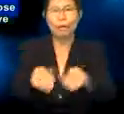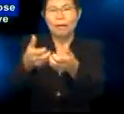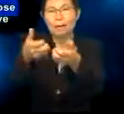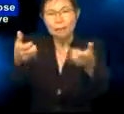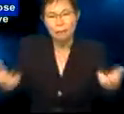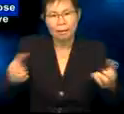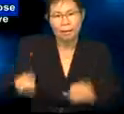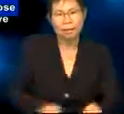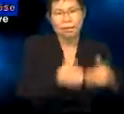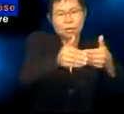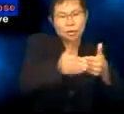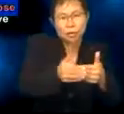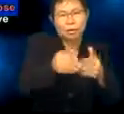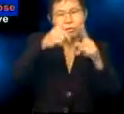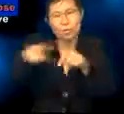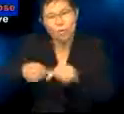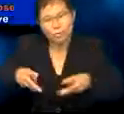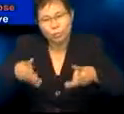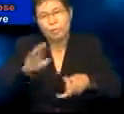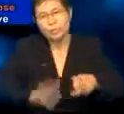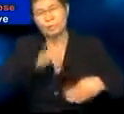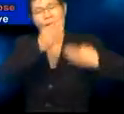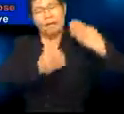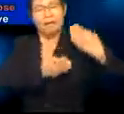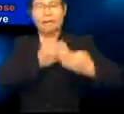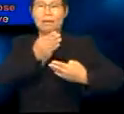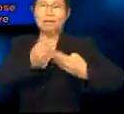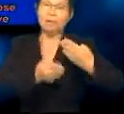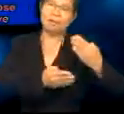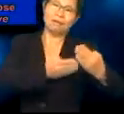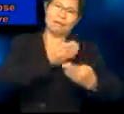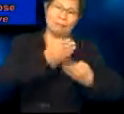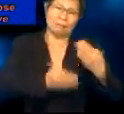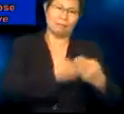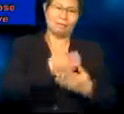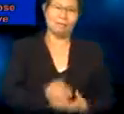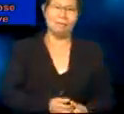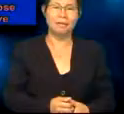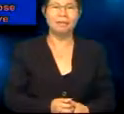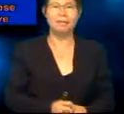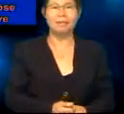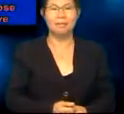They move apart, they get so close in various ways. They will behave.